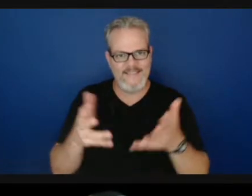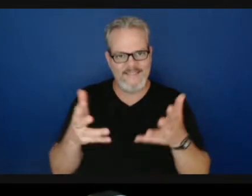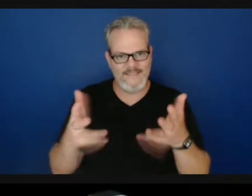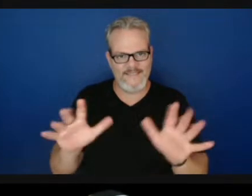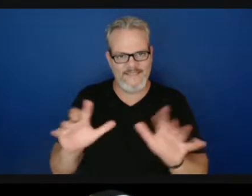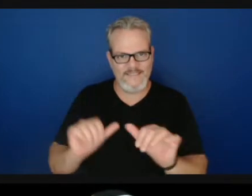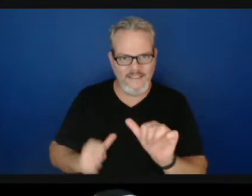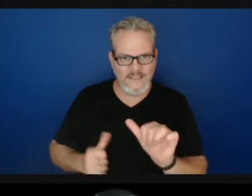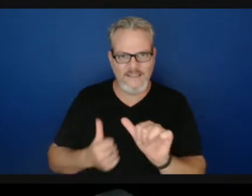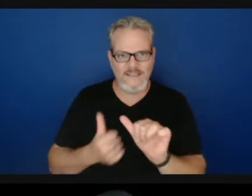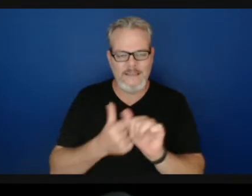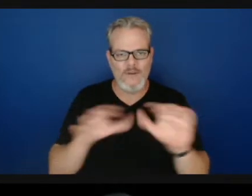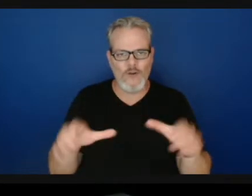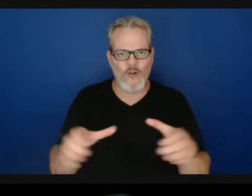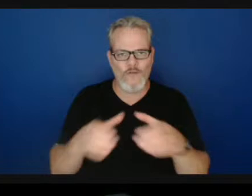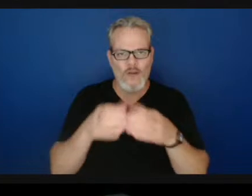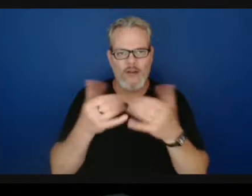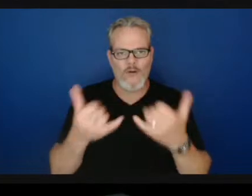for this week.